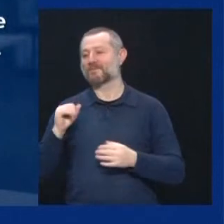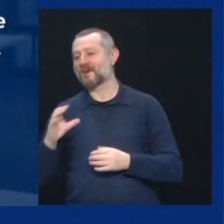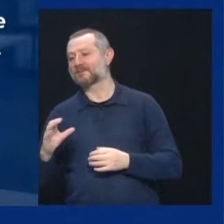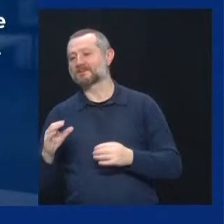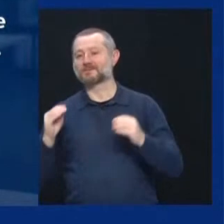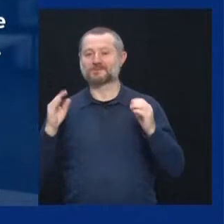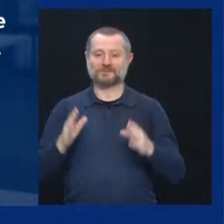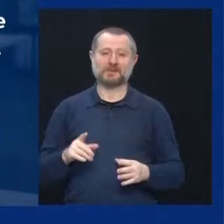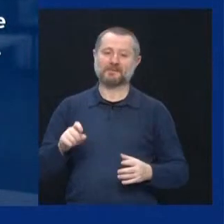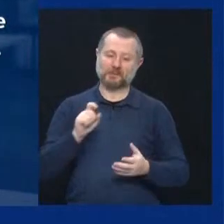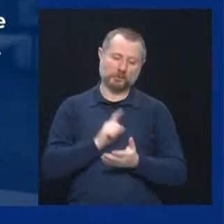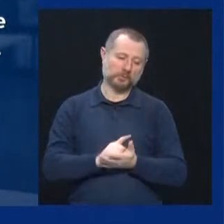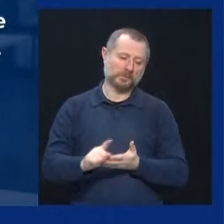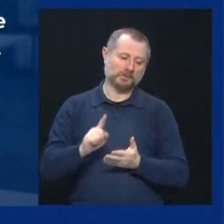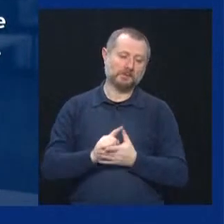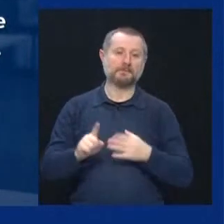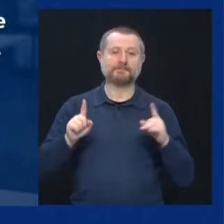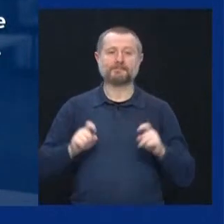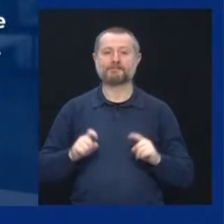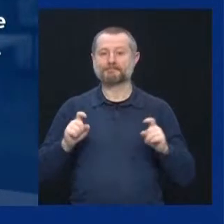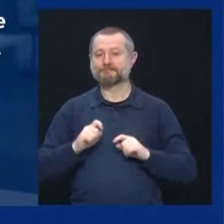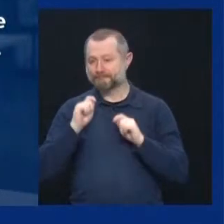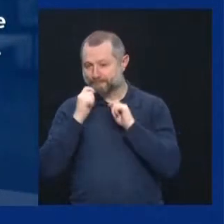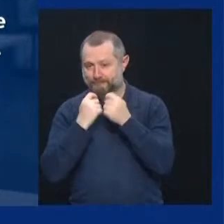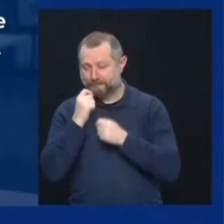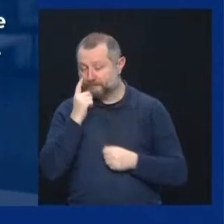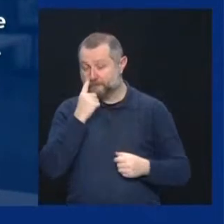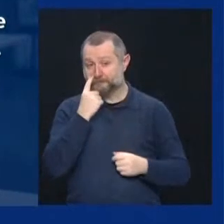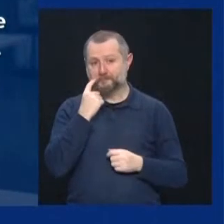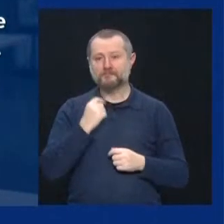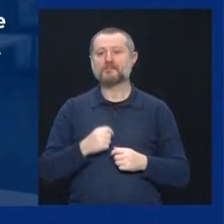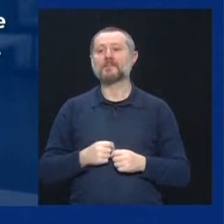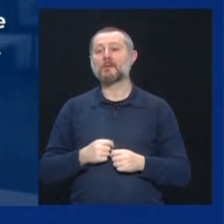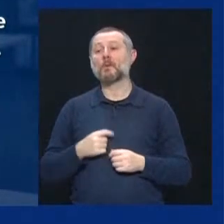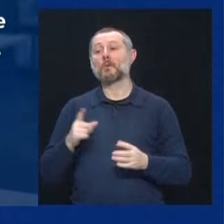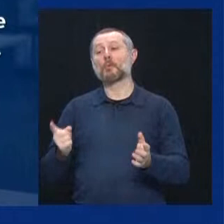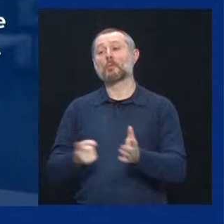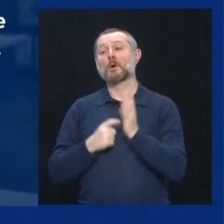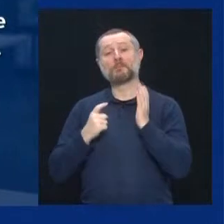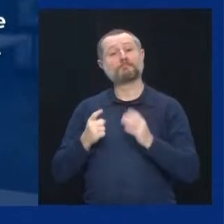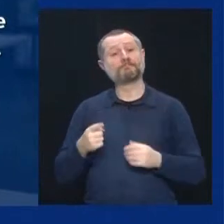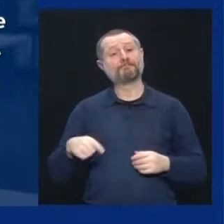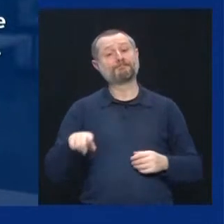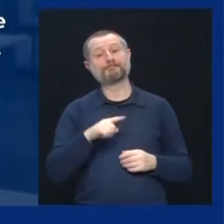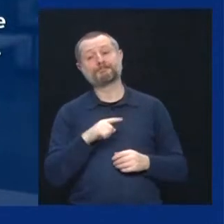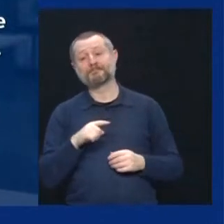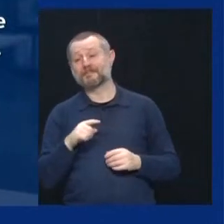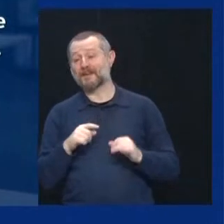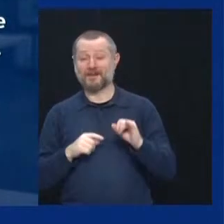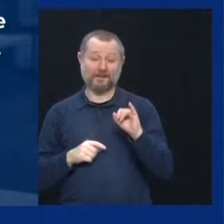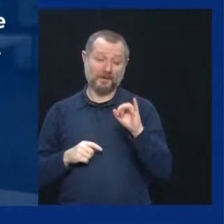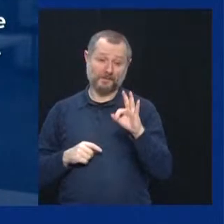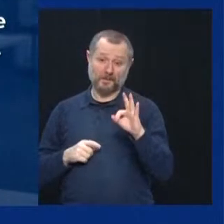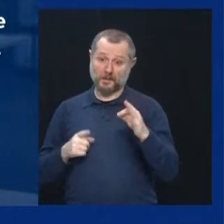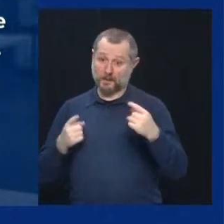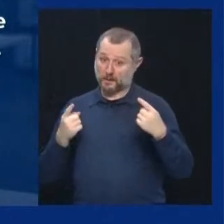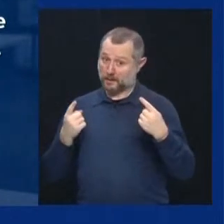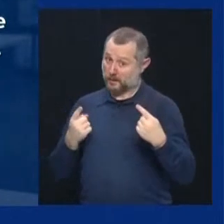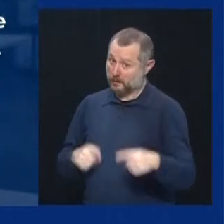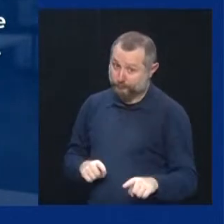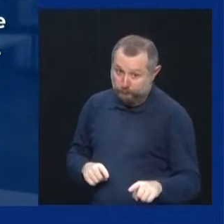weekly basis, and are required to go on pause